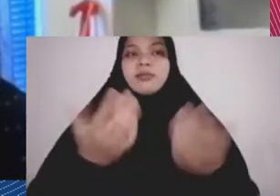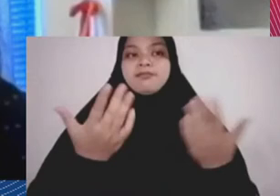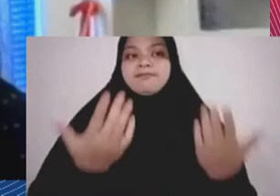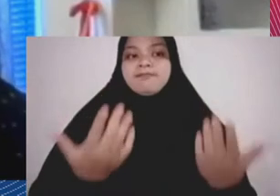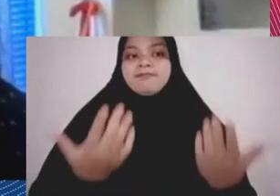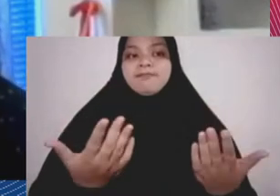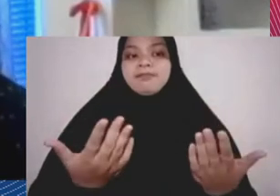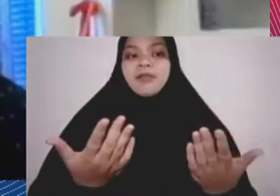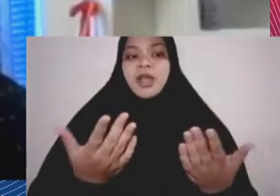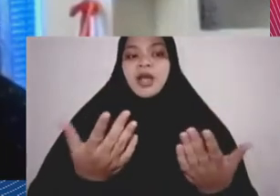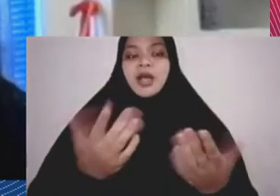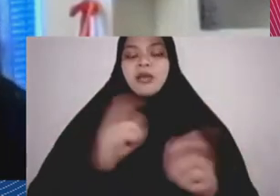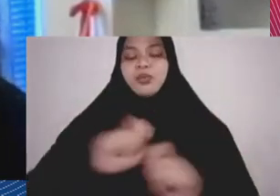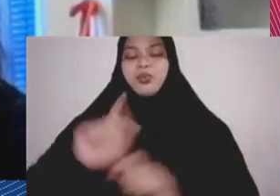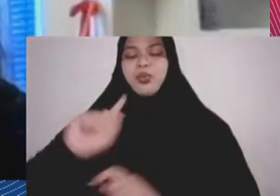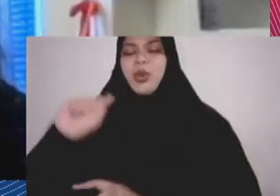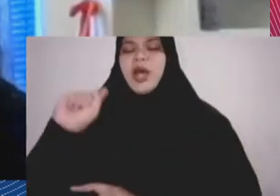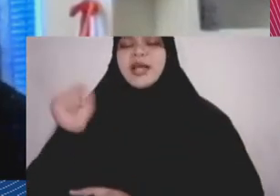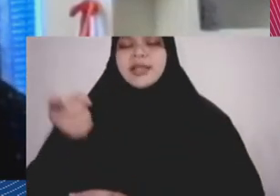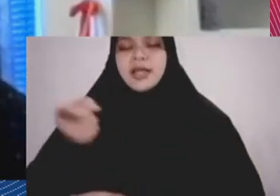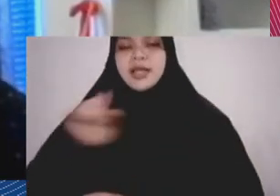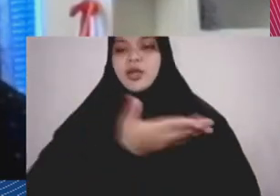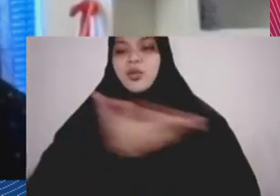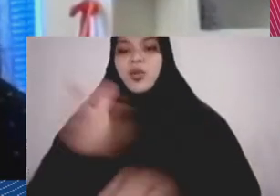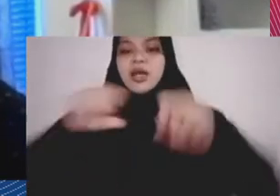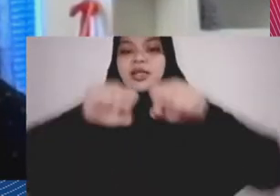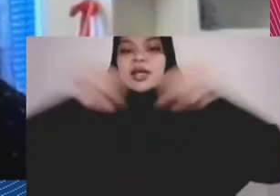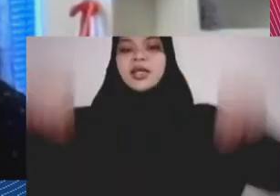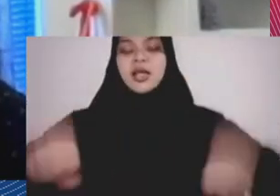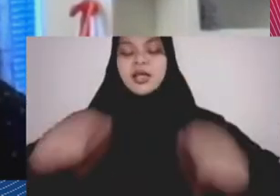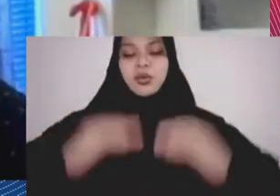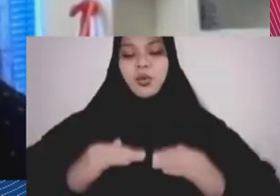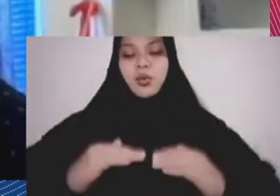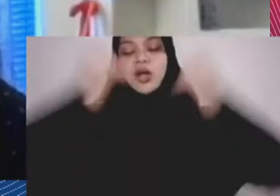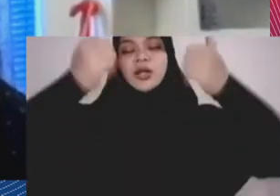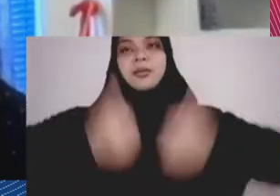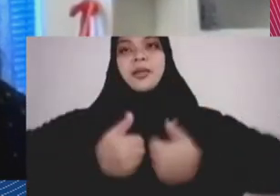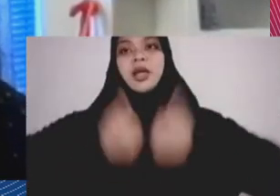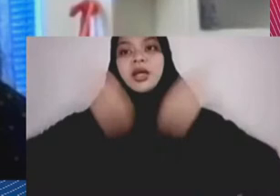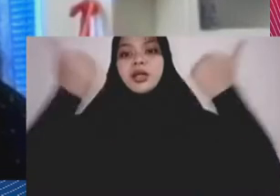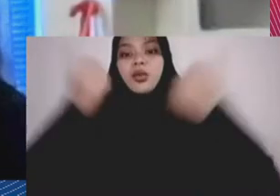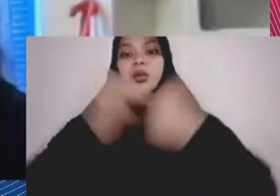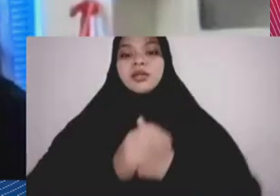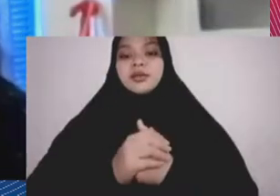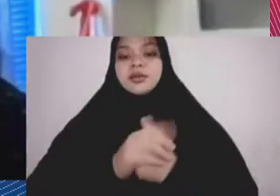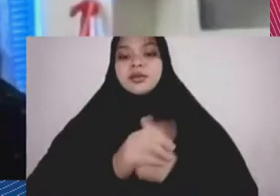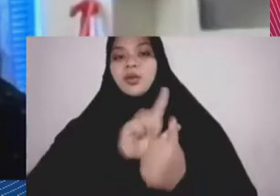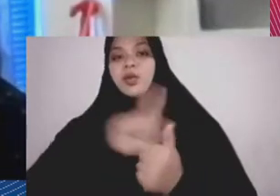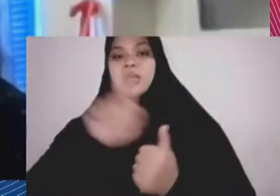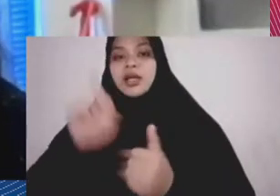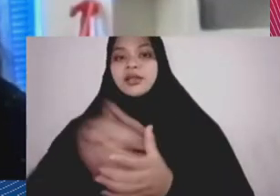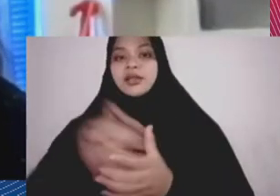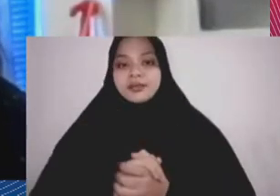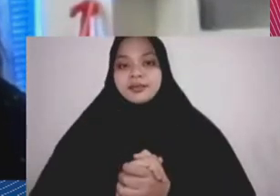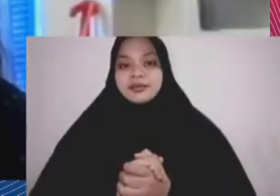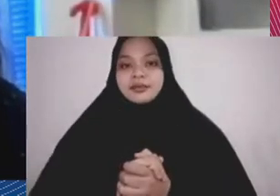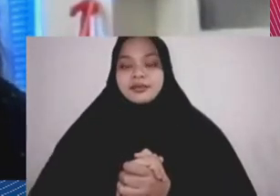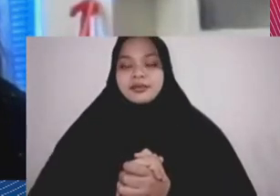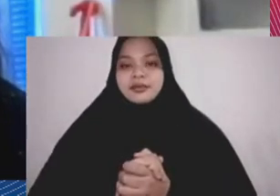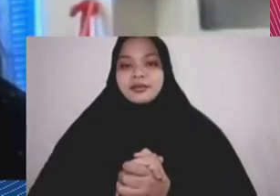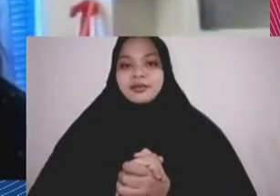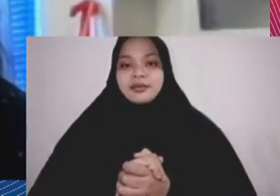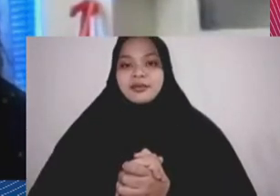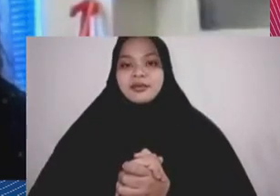make sure that the systems are built better to address the needs that she needed to get out